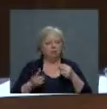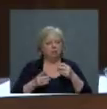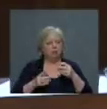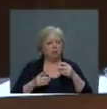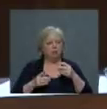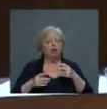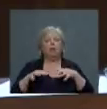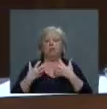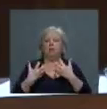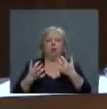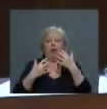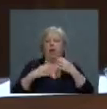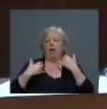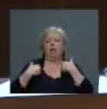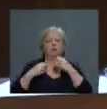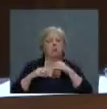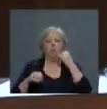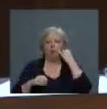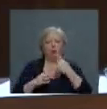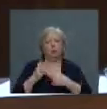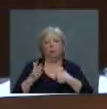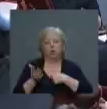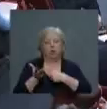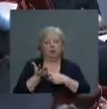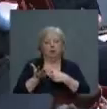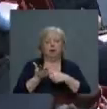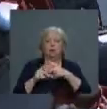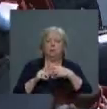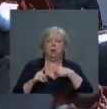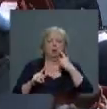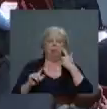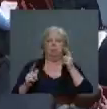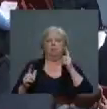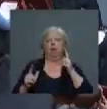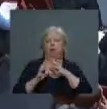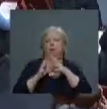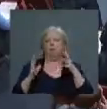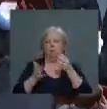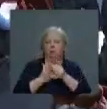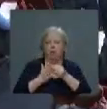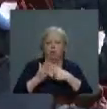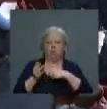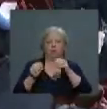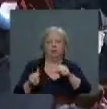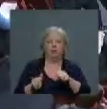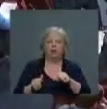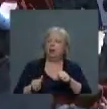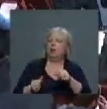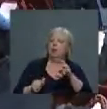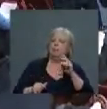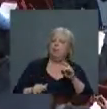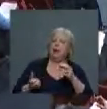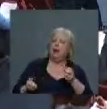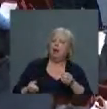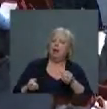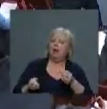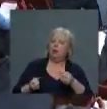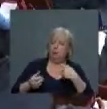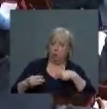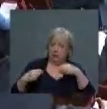amount of money that we have spent on this property. How much money are we selling these 80 lots for?